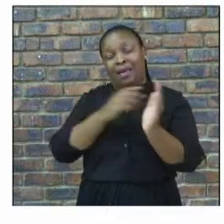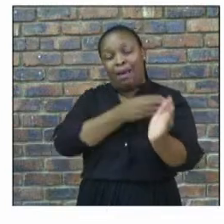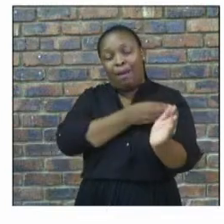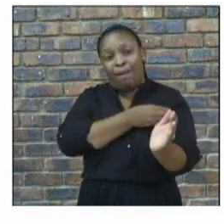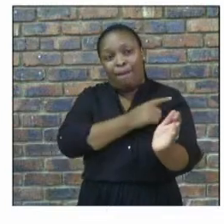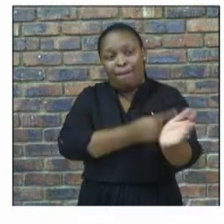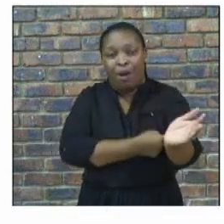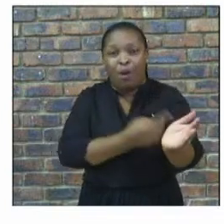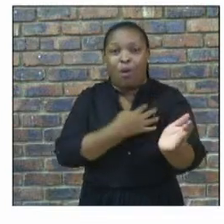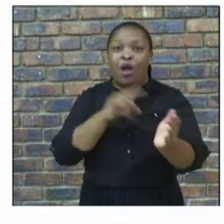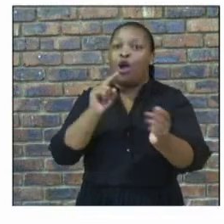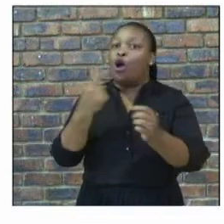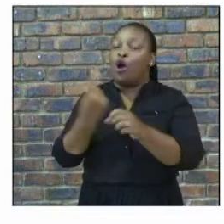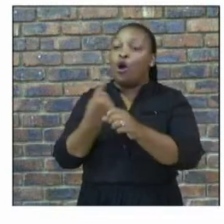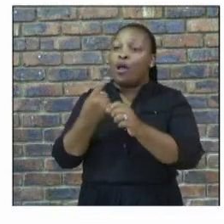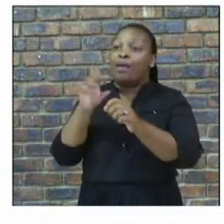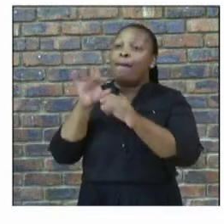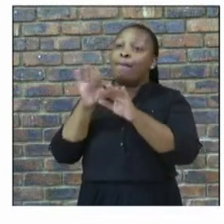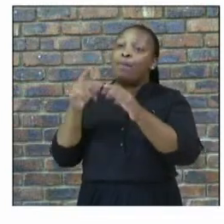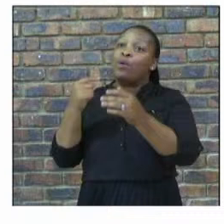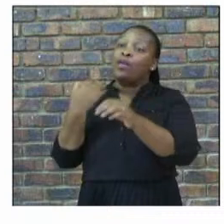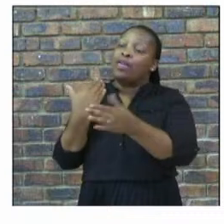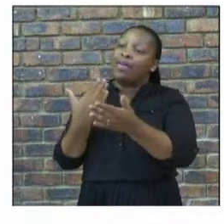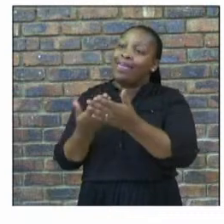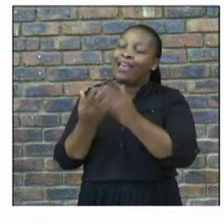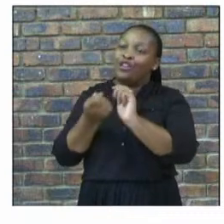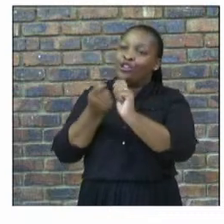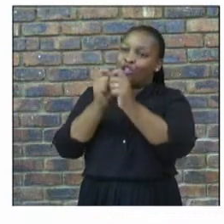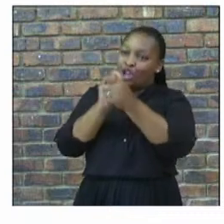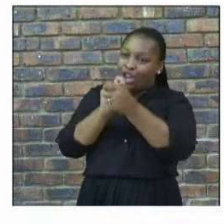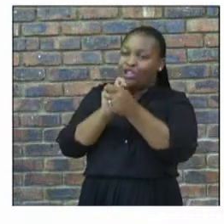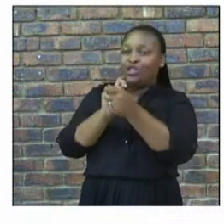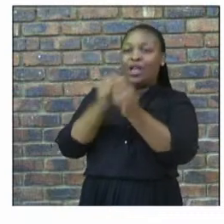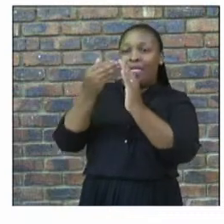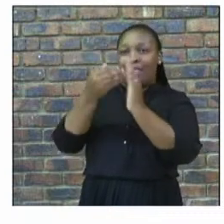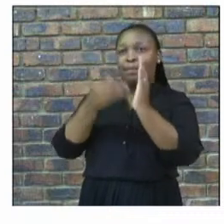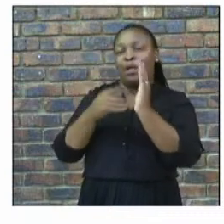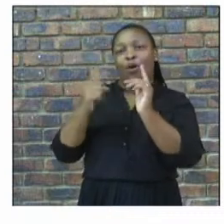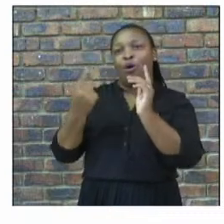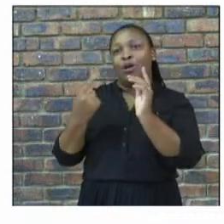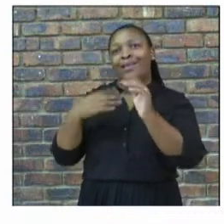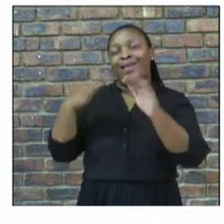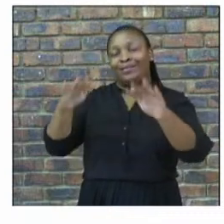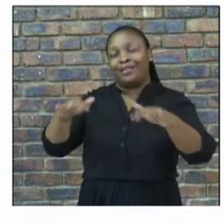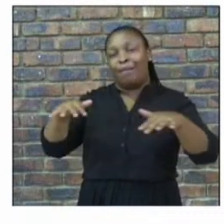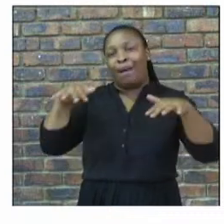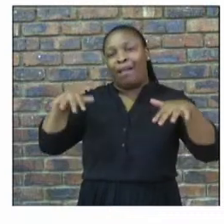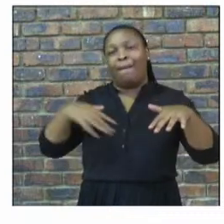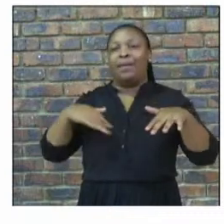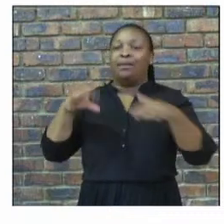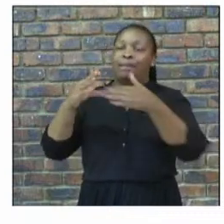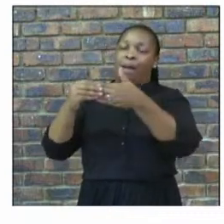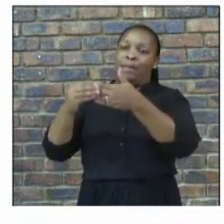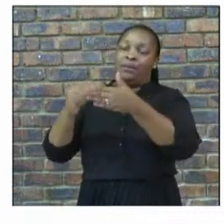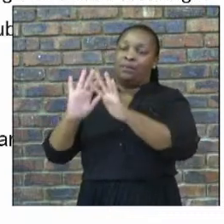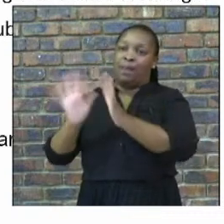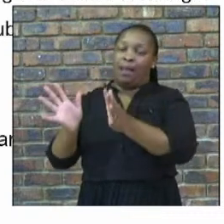the parliament to amend legislation. Hence, the amendment of this section.